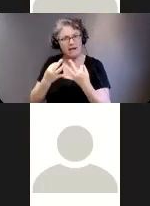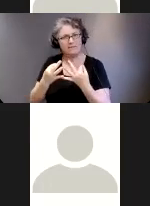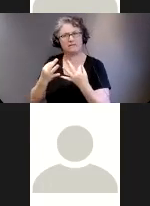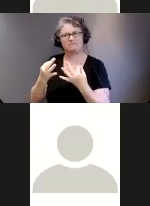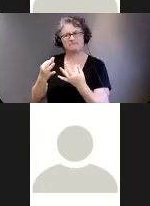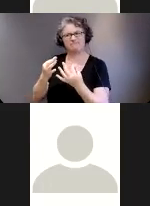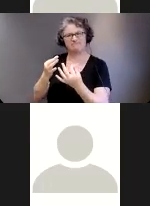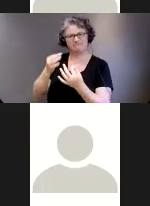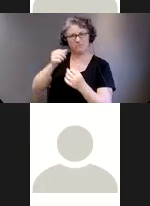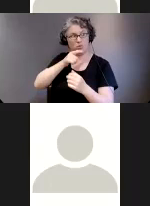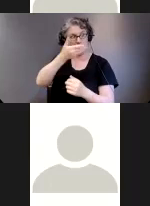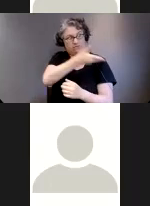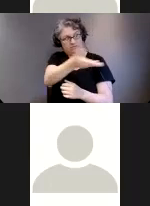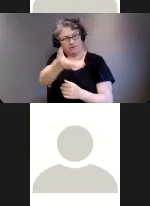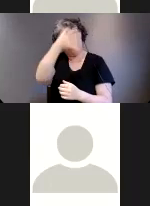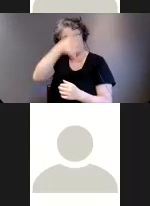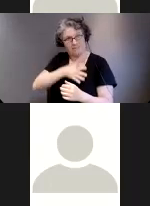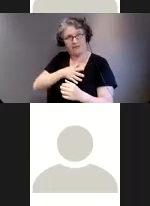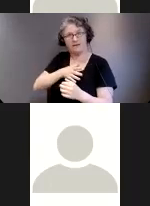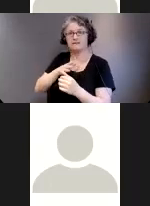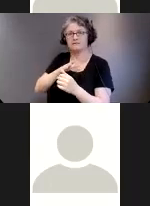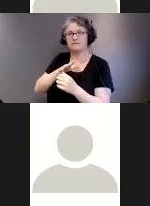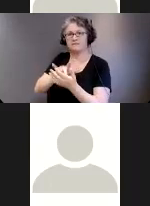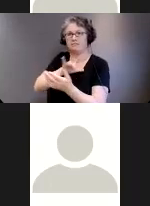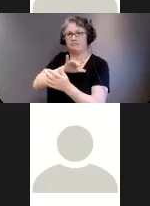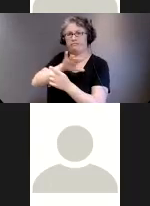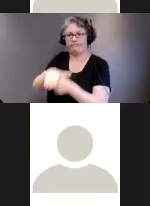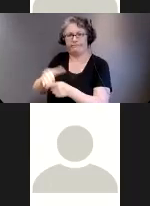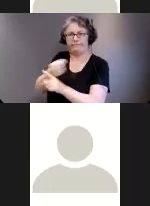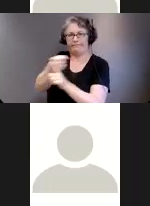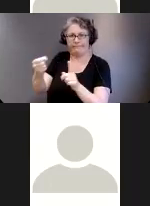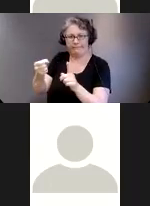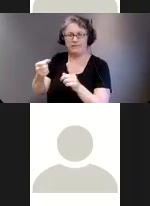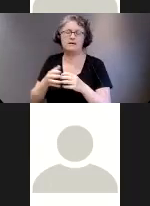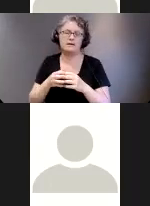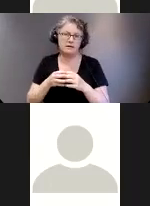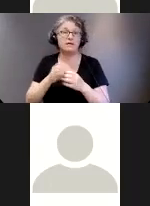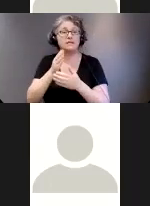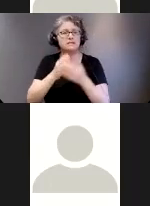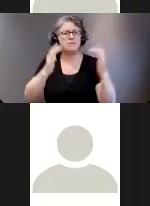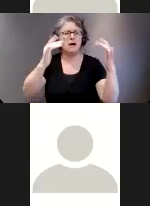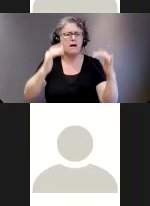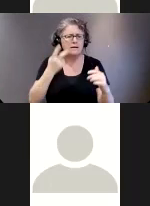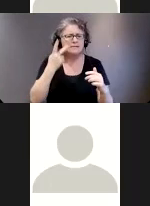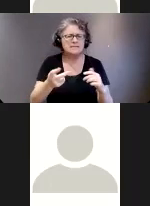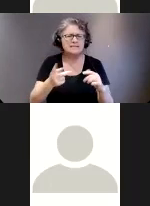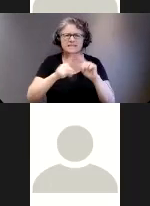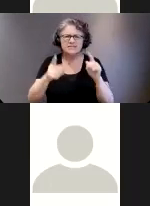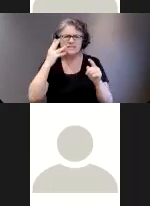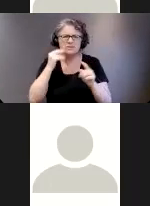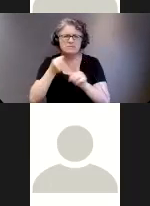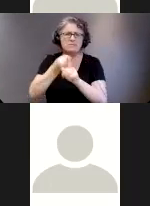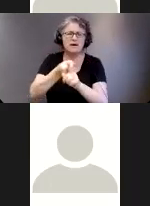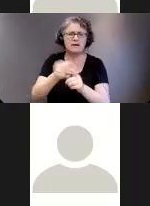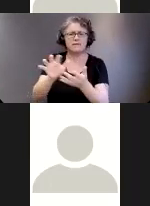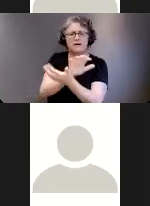men. And really then when we look further down the slide, we can see some distinctiveness between the experiences and impacts of violence